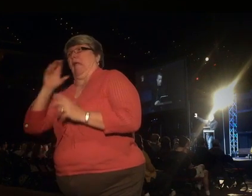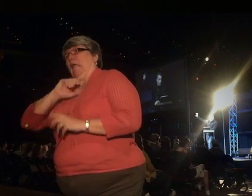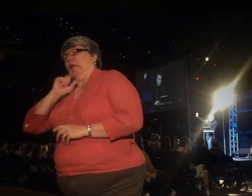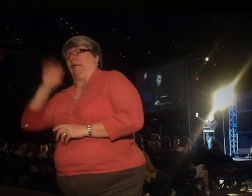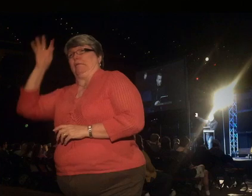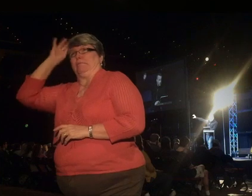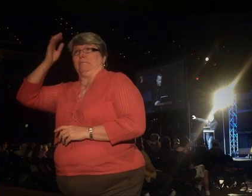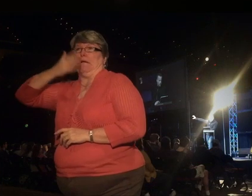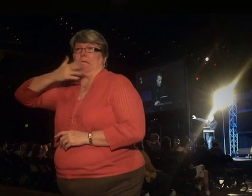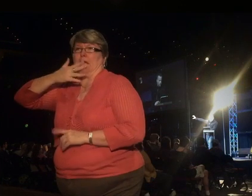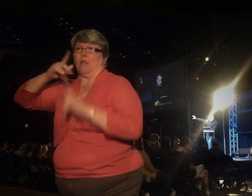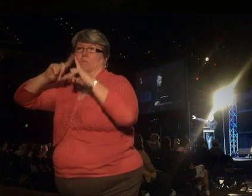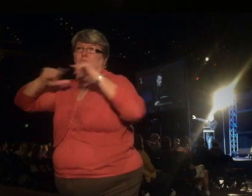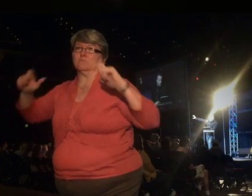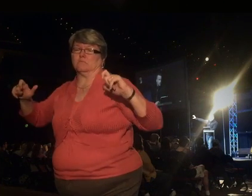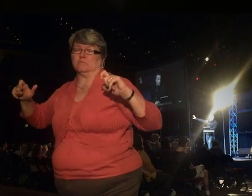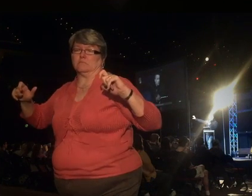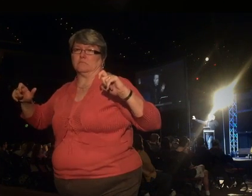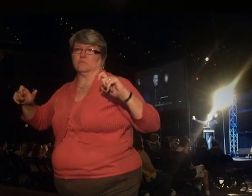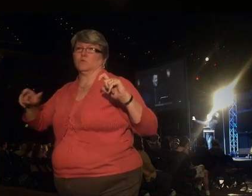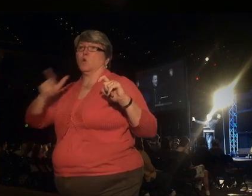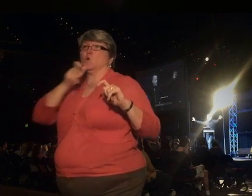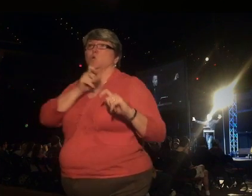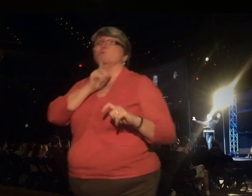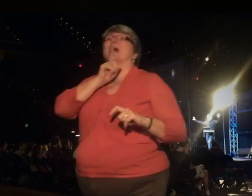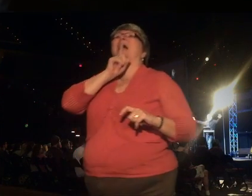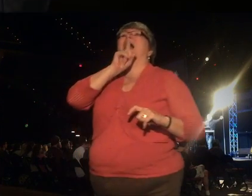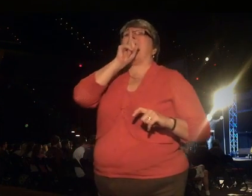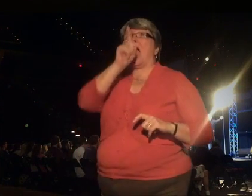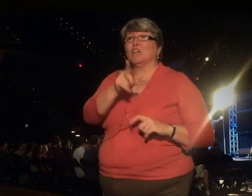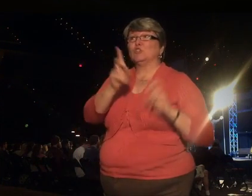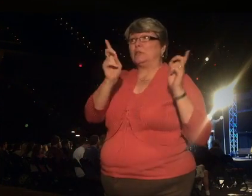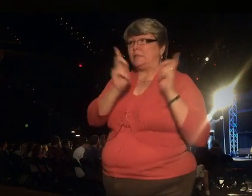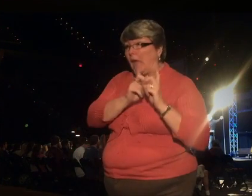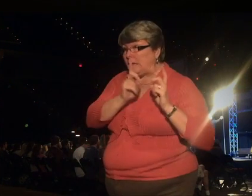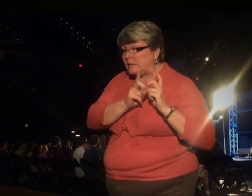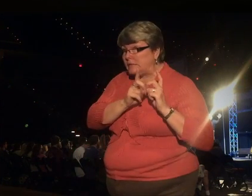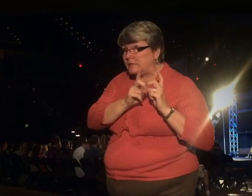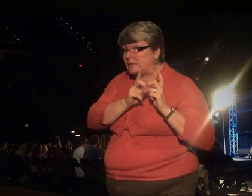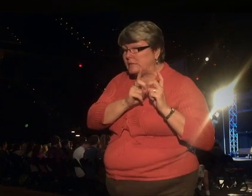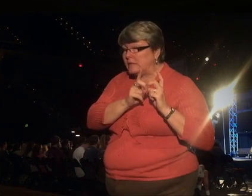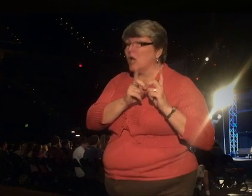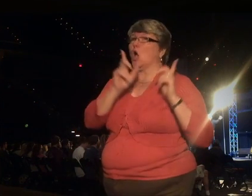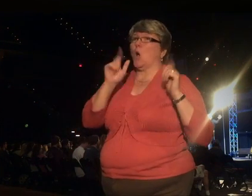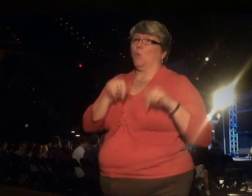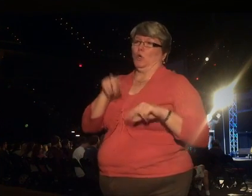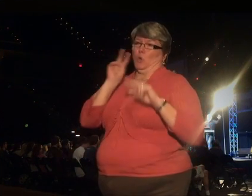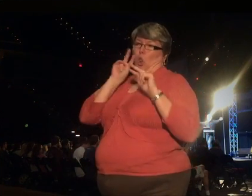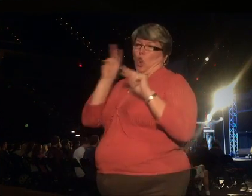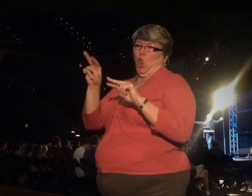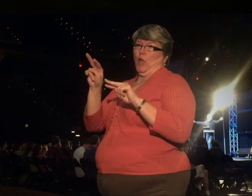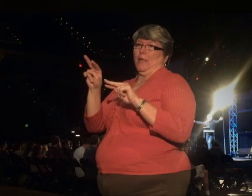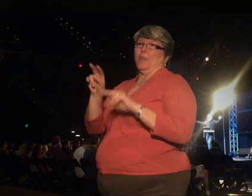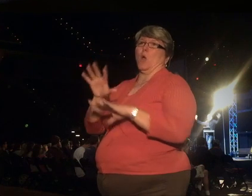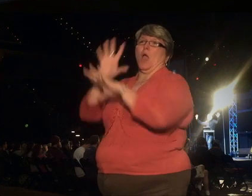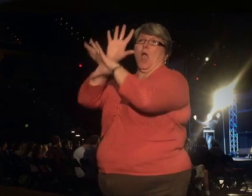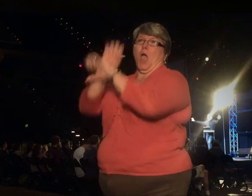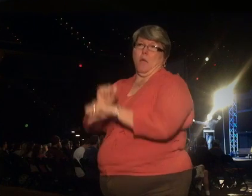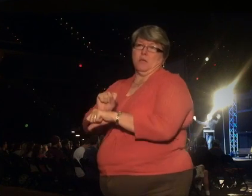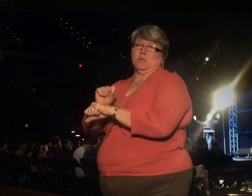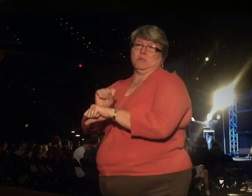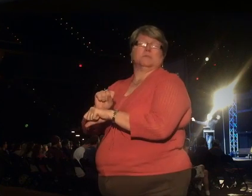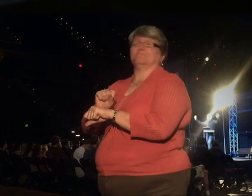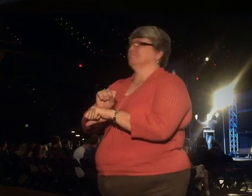hair color, etc., to whom they actually dated, he says when you look at their habits, there